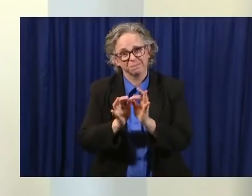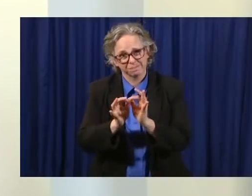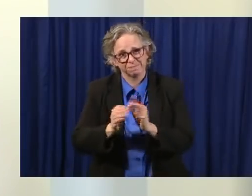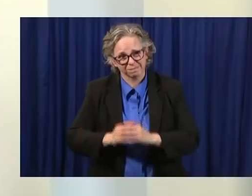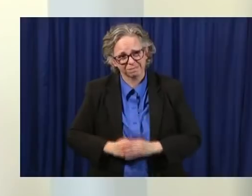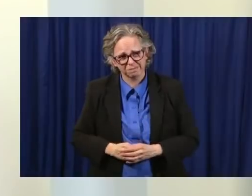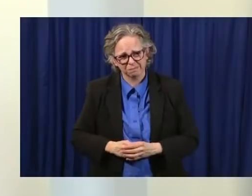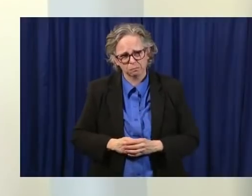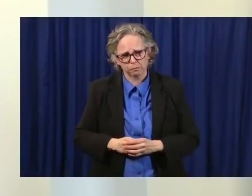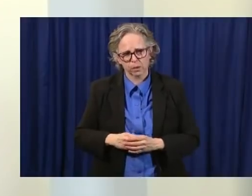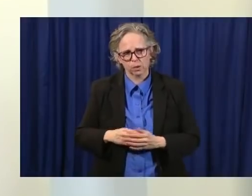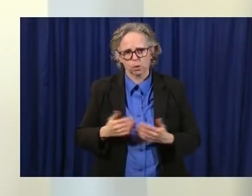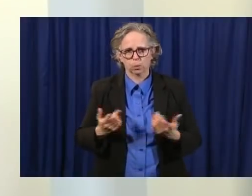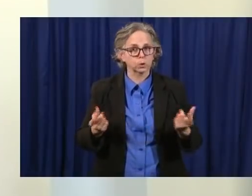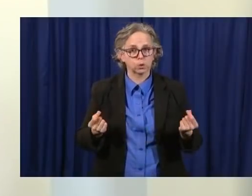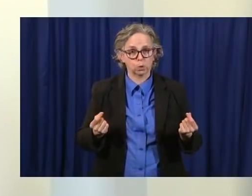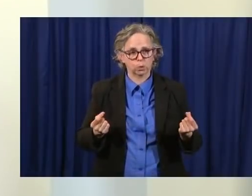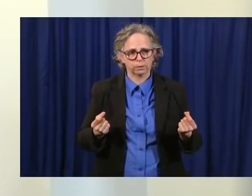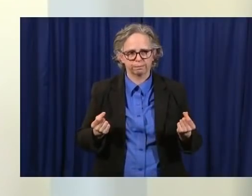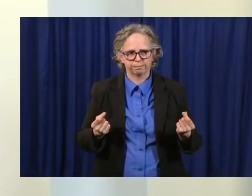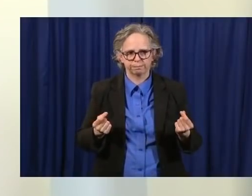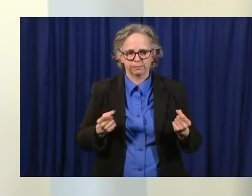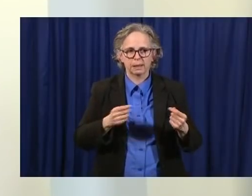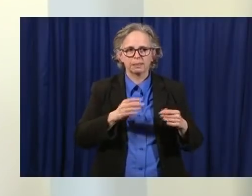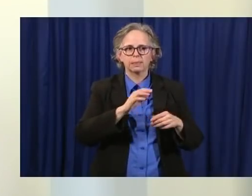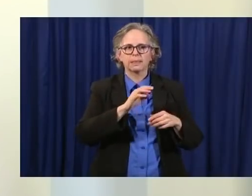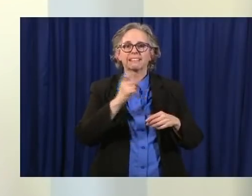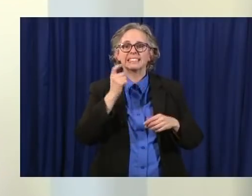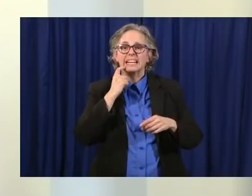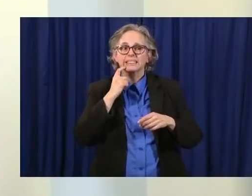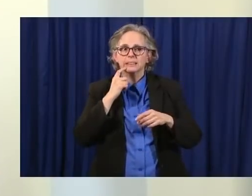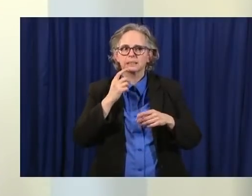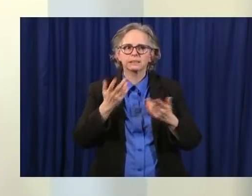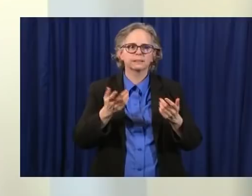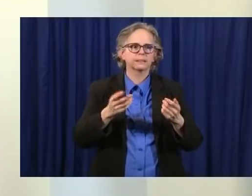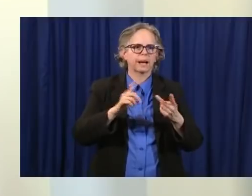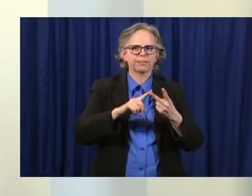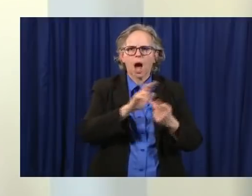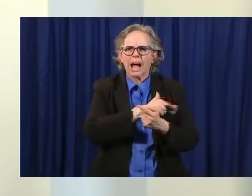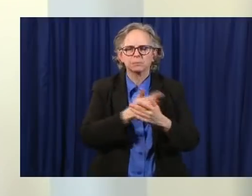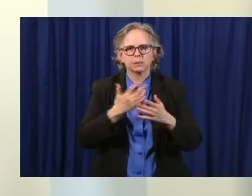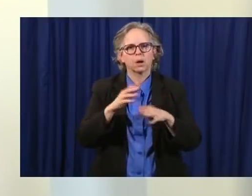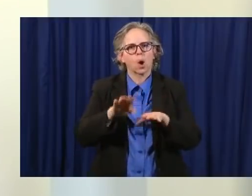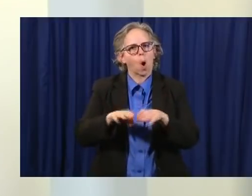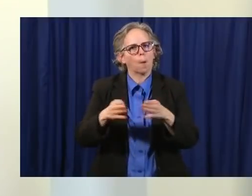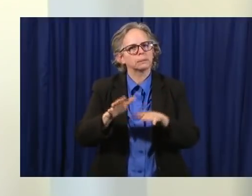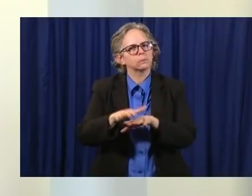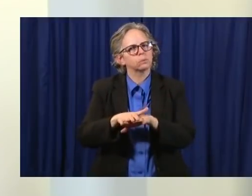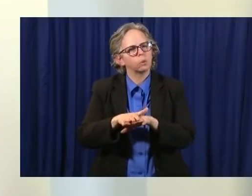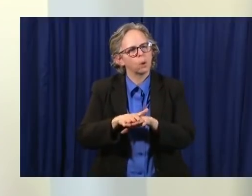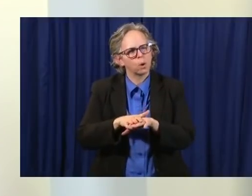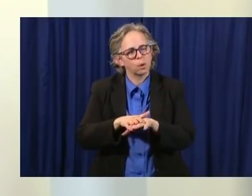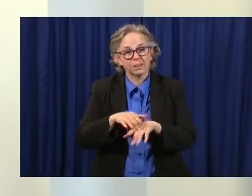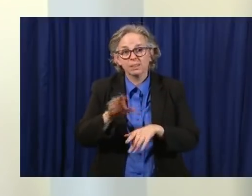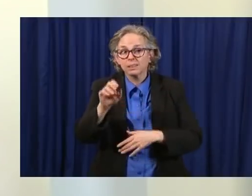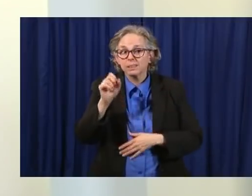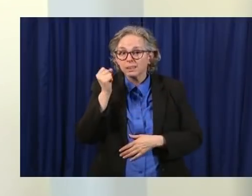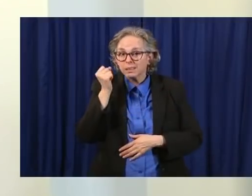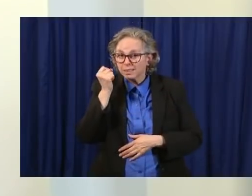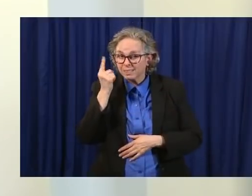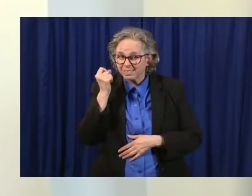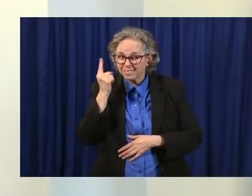in our areas of dentistry, vet, and hospitals. If a practice does not have